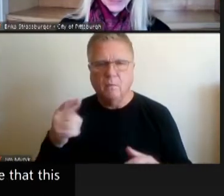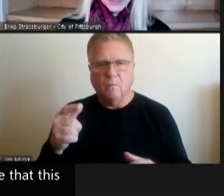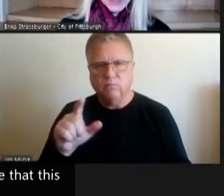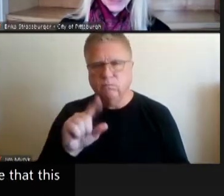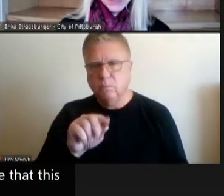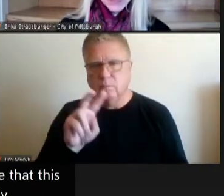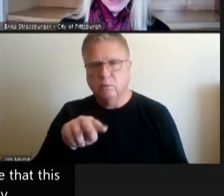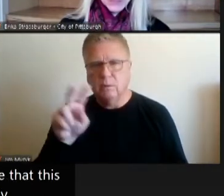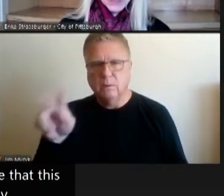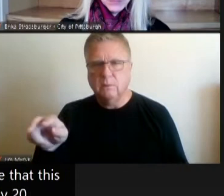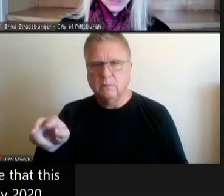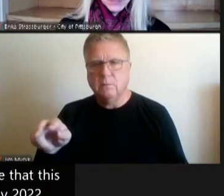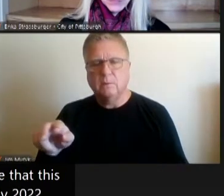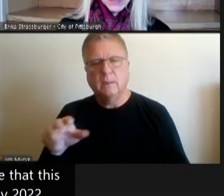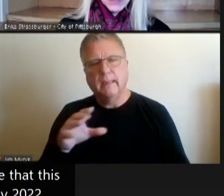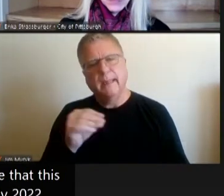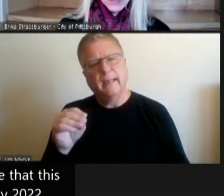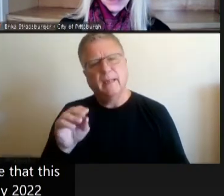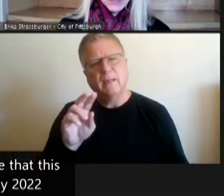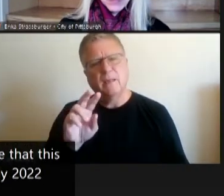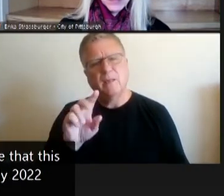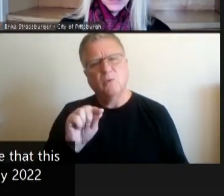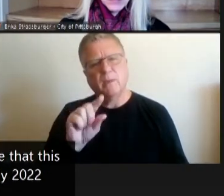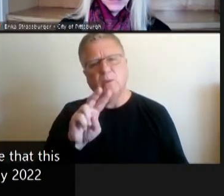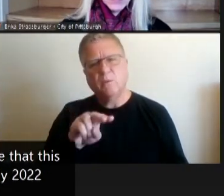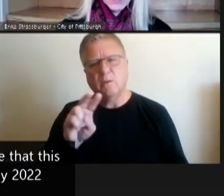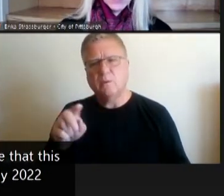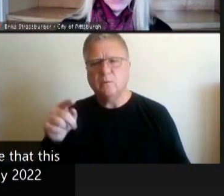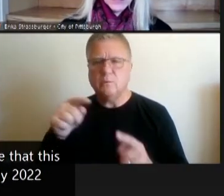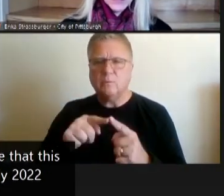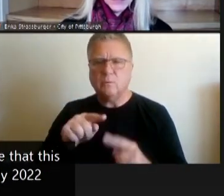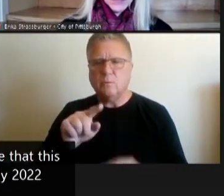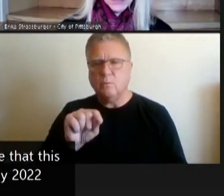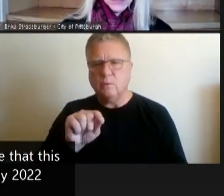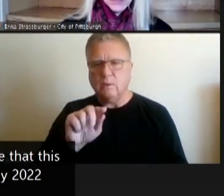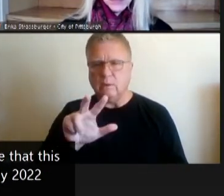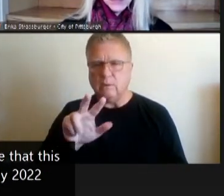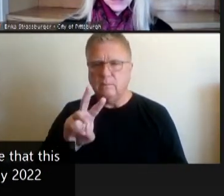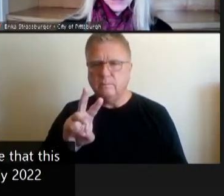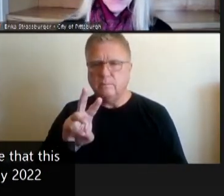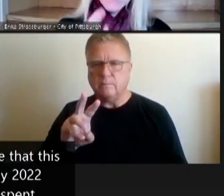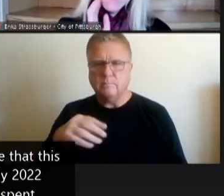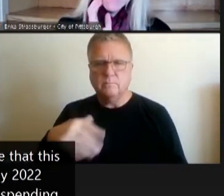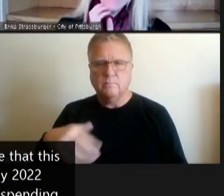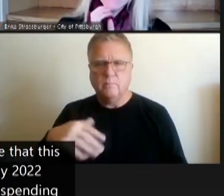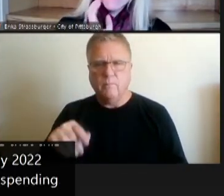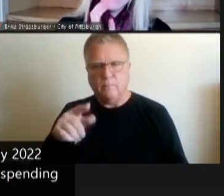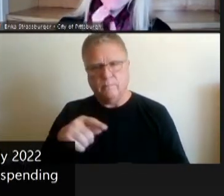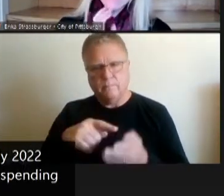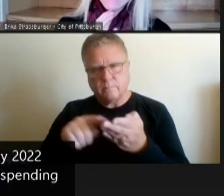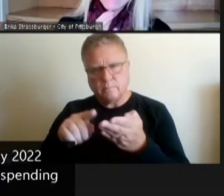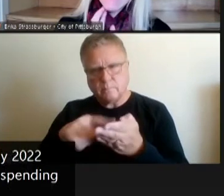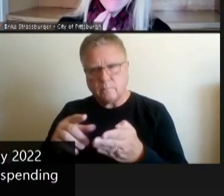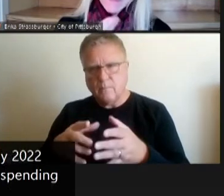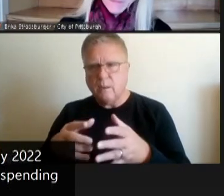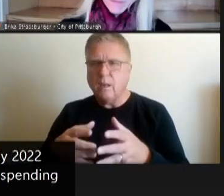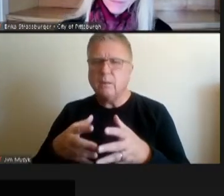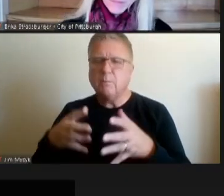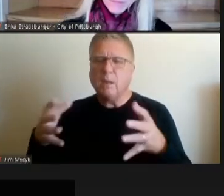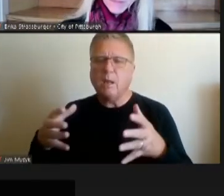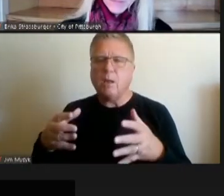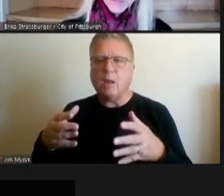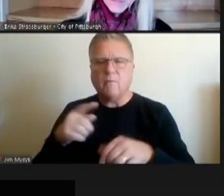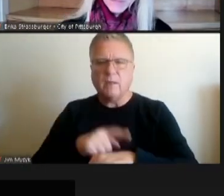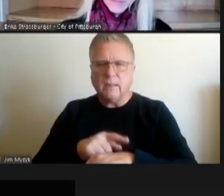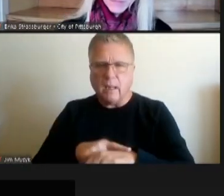2022 and really 2022 through 2036. This is where we're going to be spending a lot of our time. Director Kennedy,